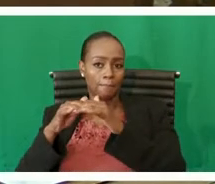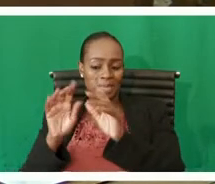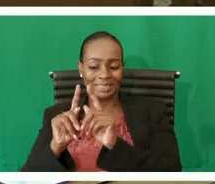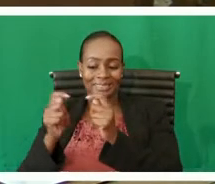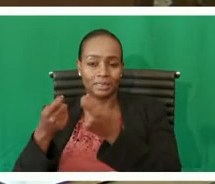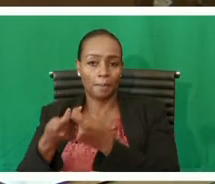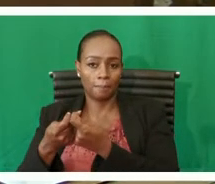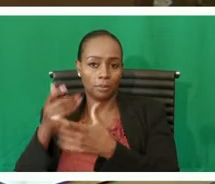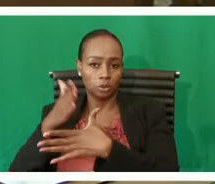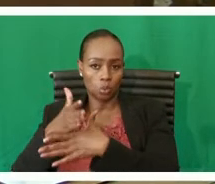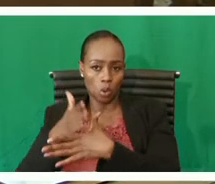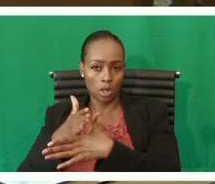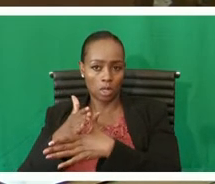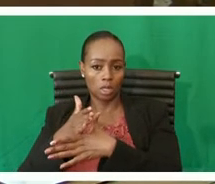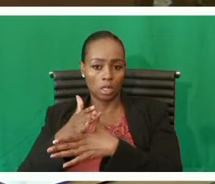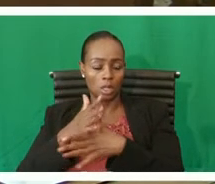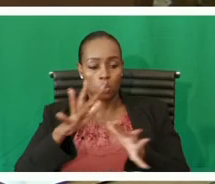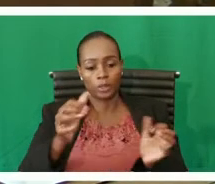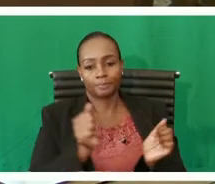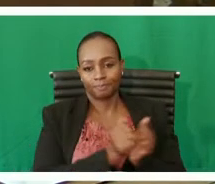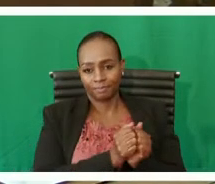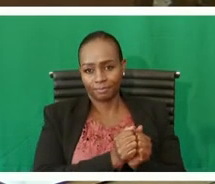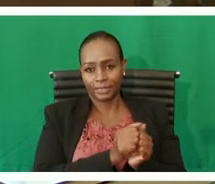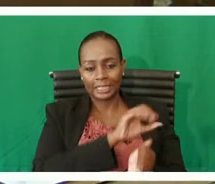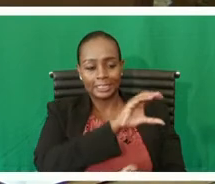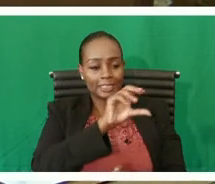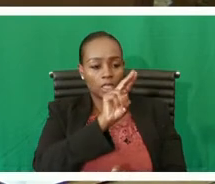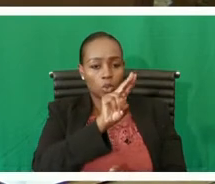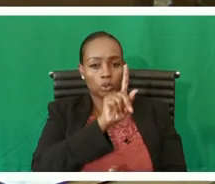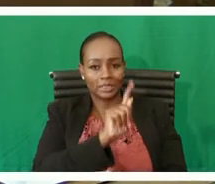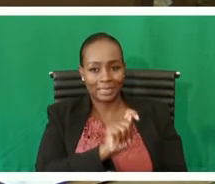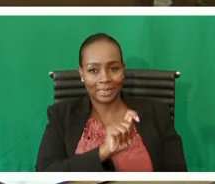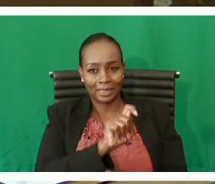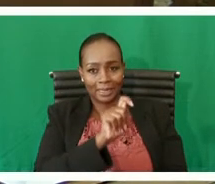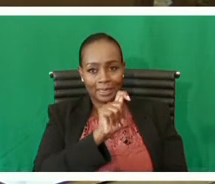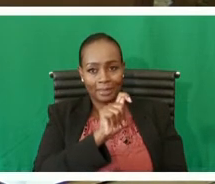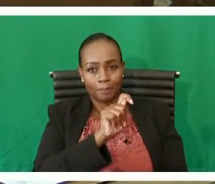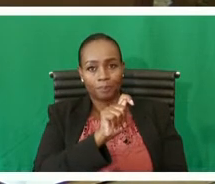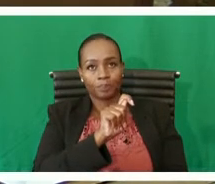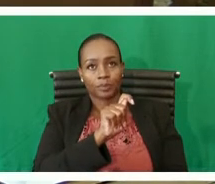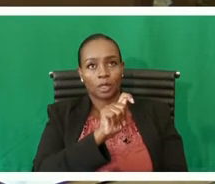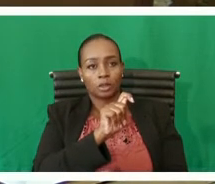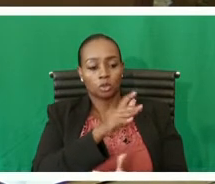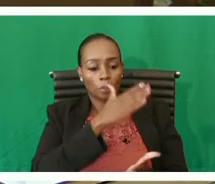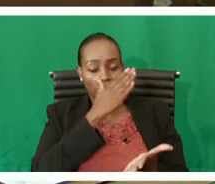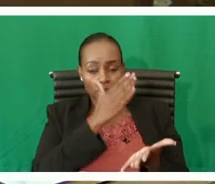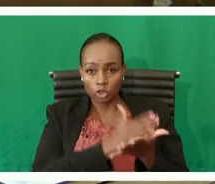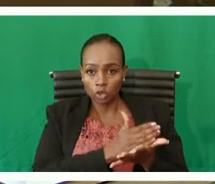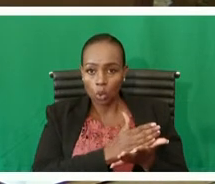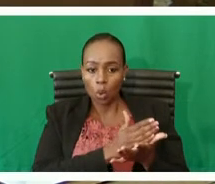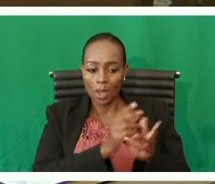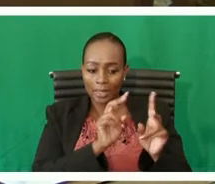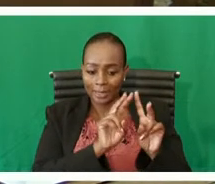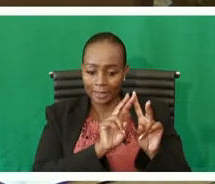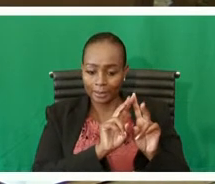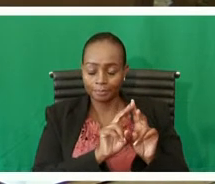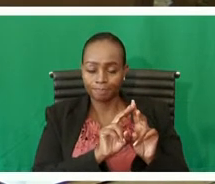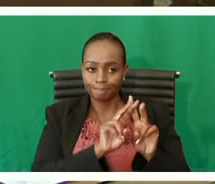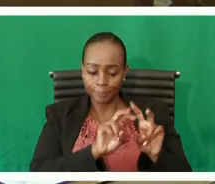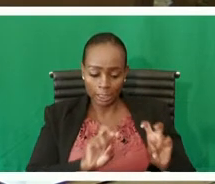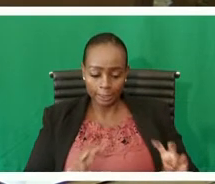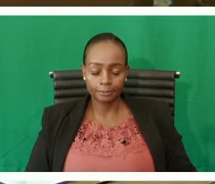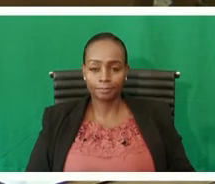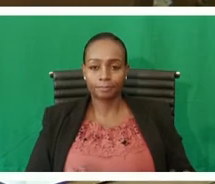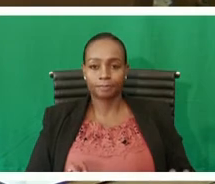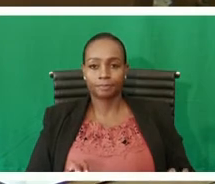the Central University of Technology to conduct a baseline study of the use